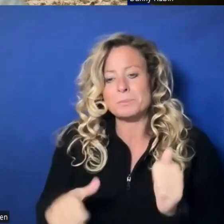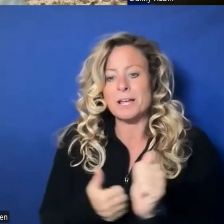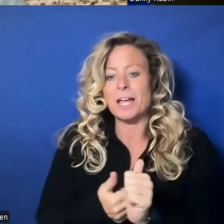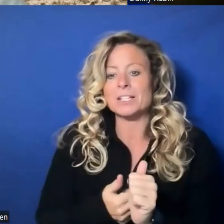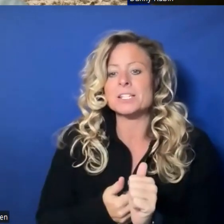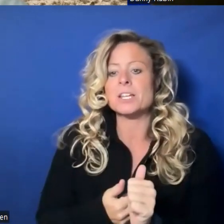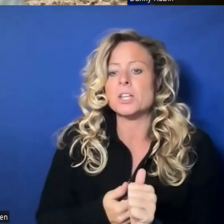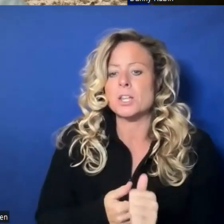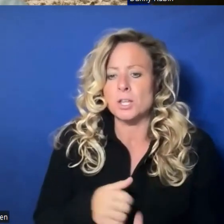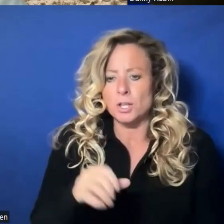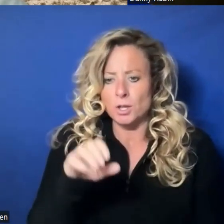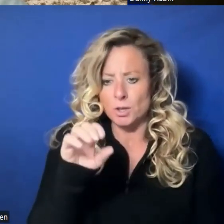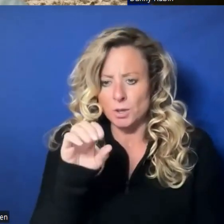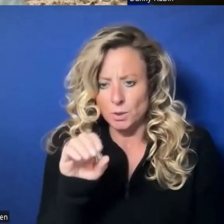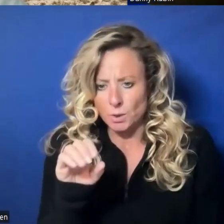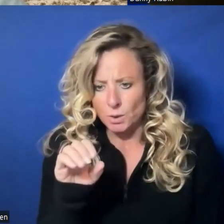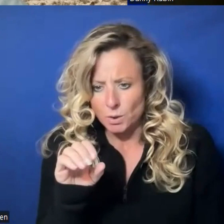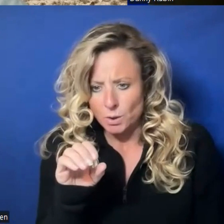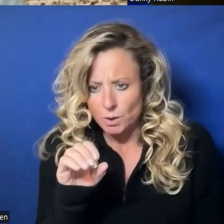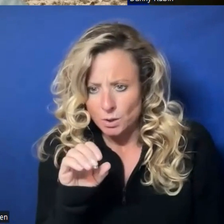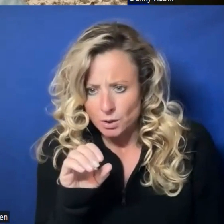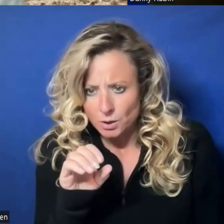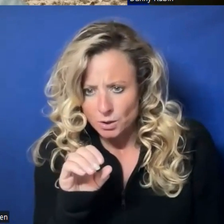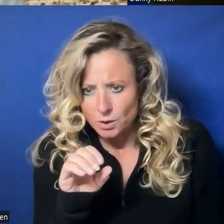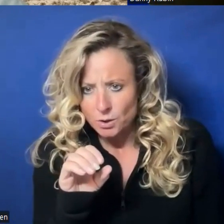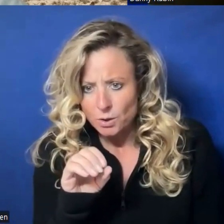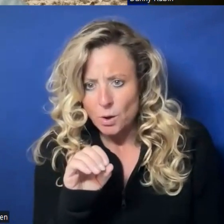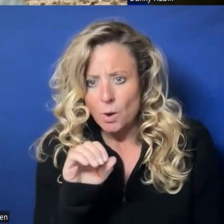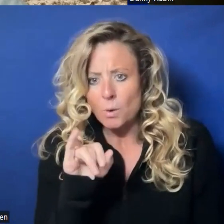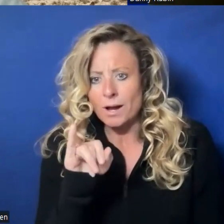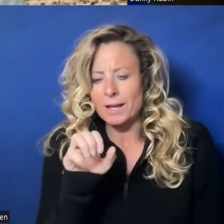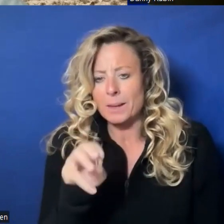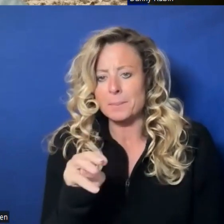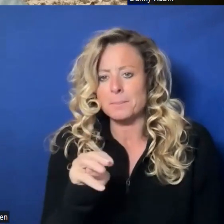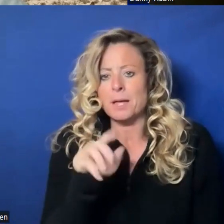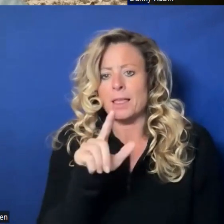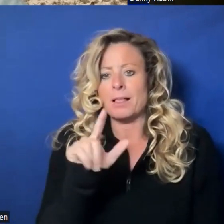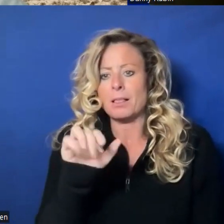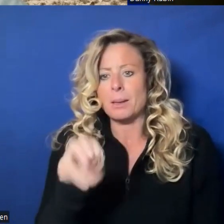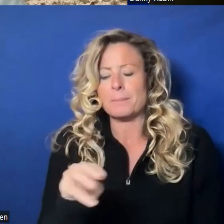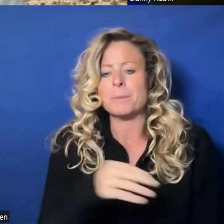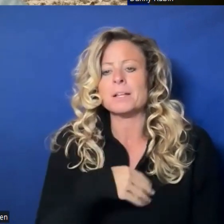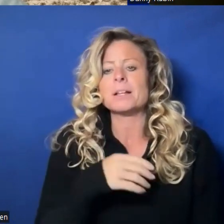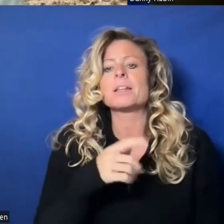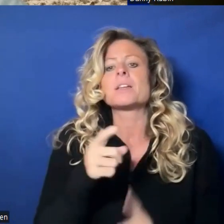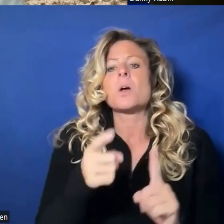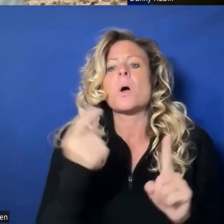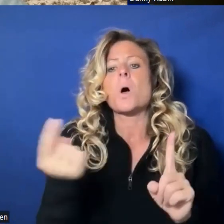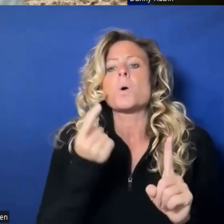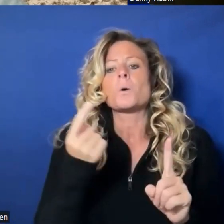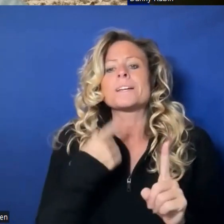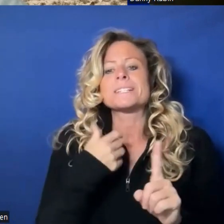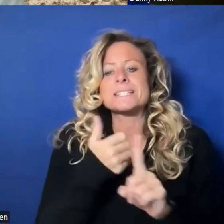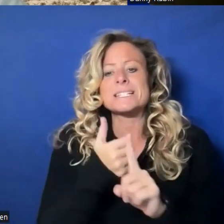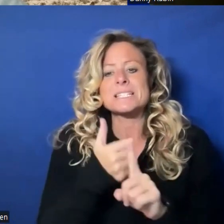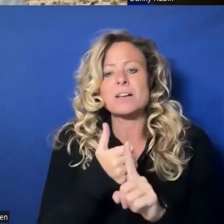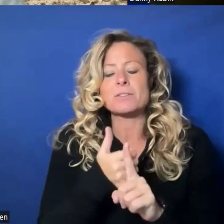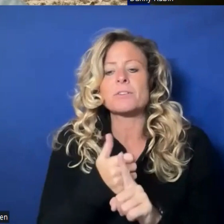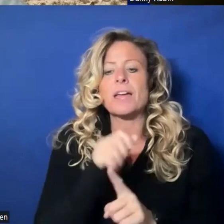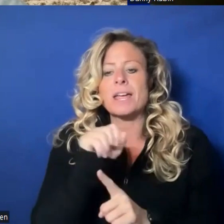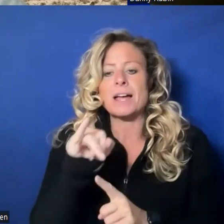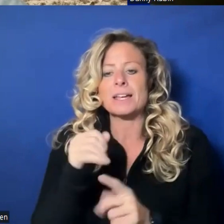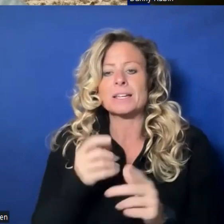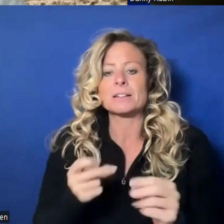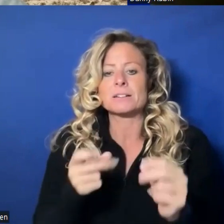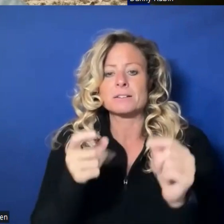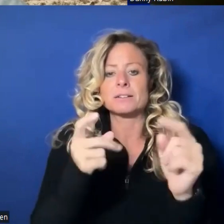LLM. That's what Carissa says. AI can speed up clinical trials and medical research. Hi